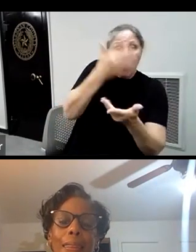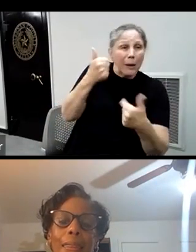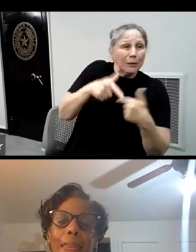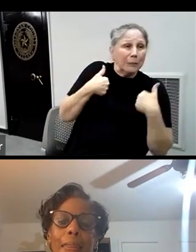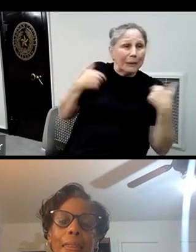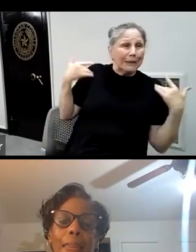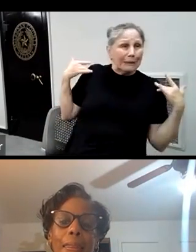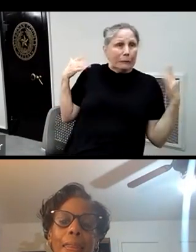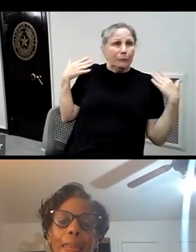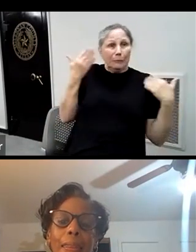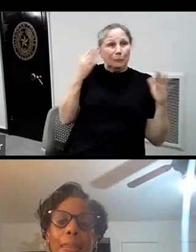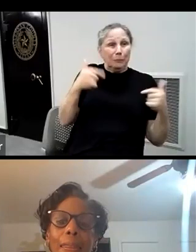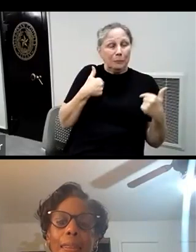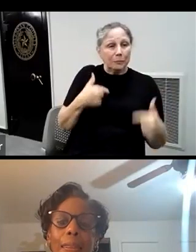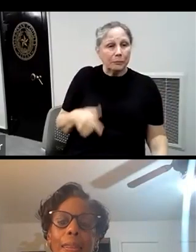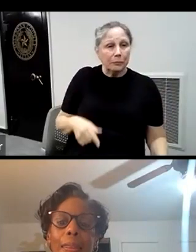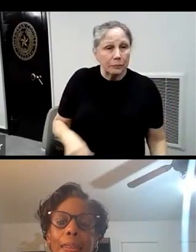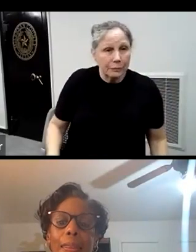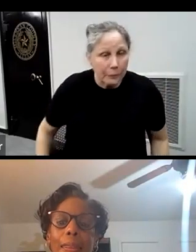the